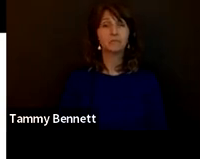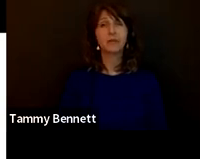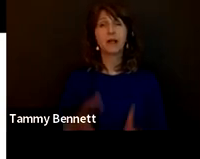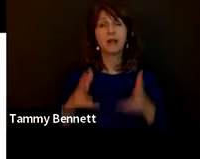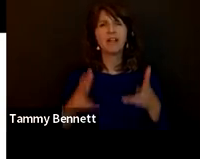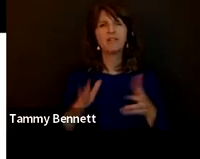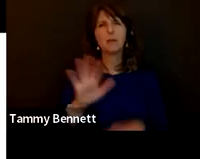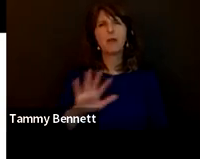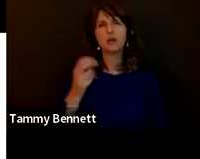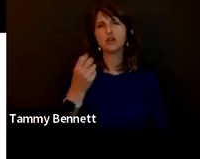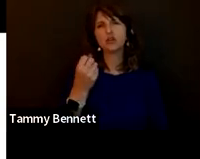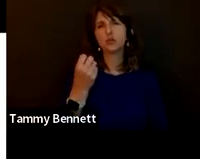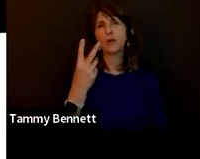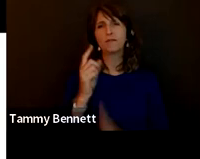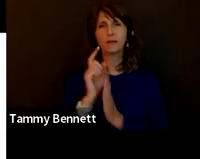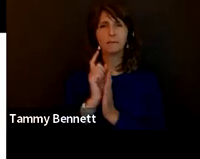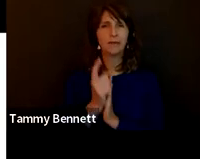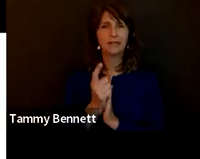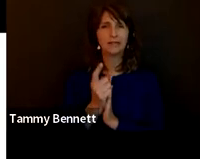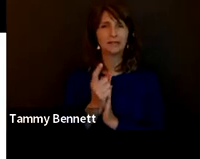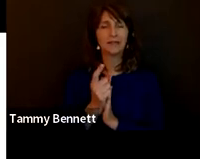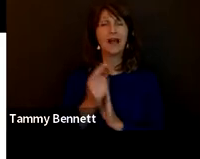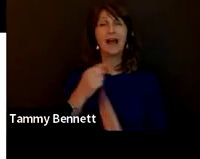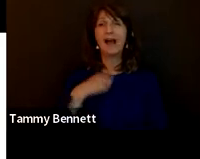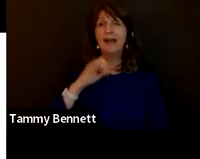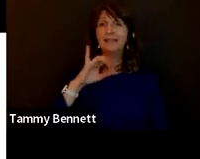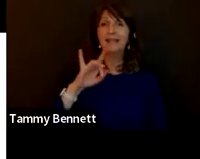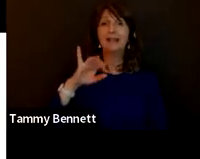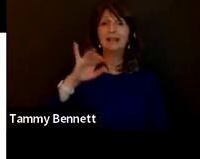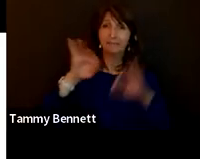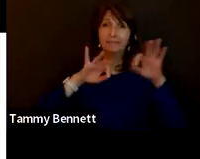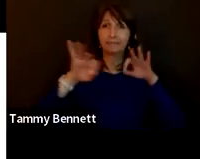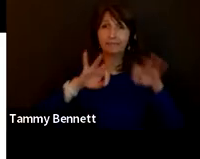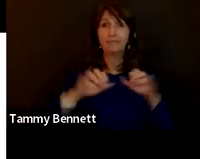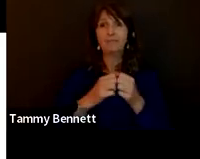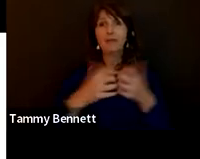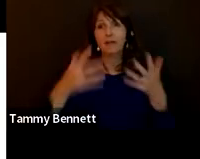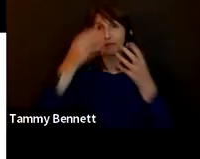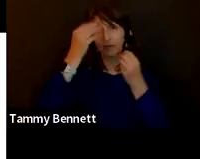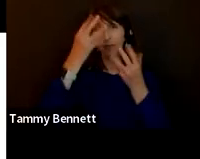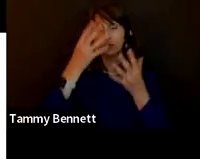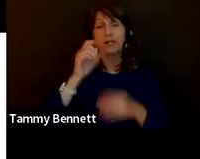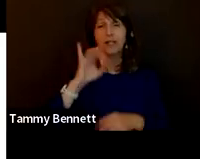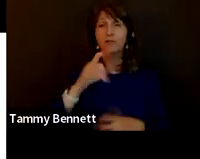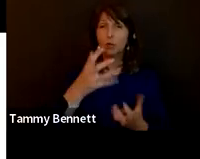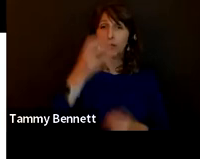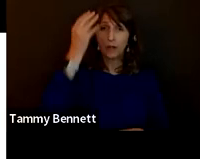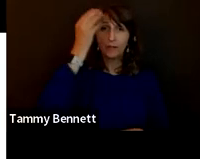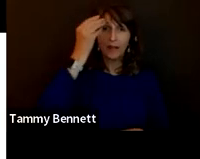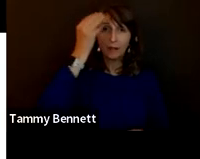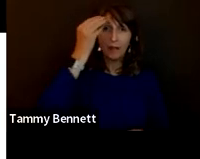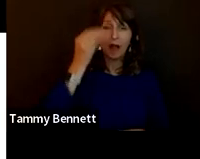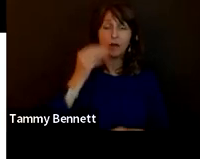minutes of time. And I do realize I gave everyone a ton of information. So if there are other questions or just things that you want to think about, we can discuss them really